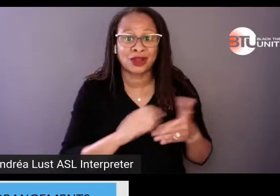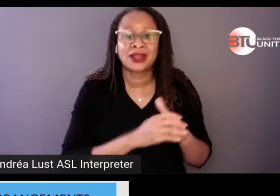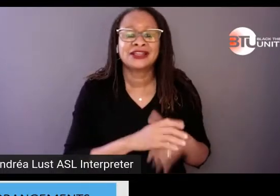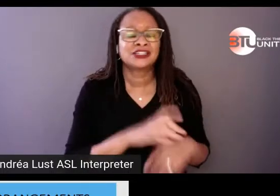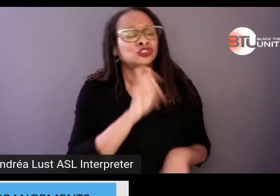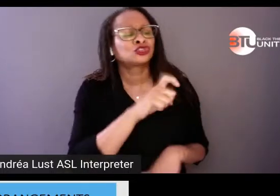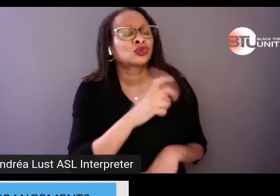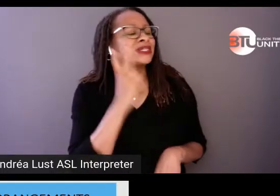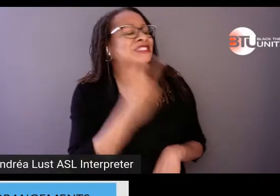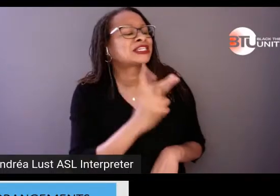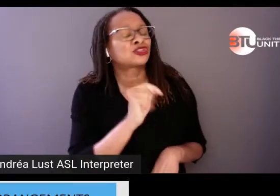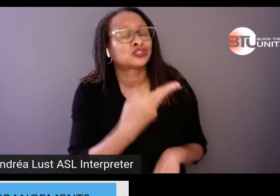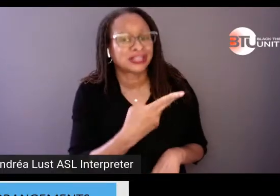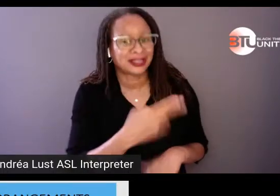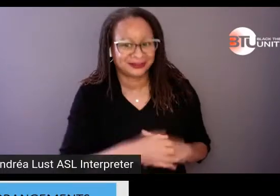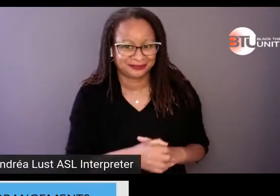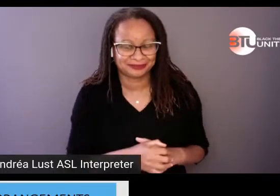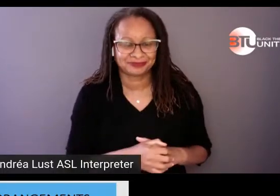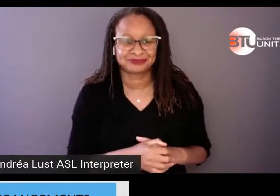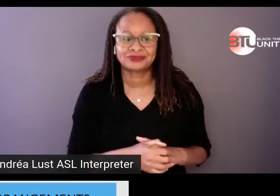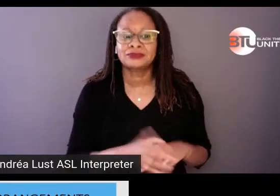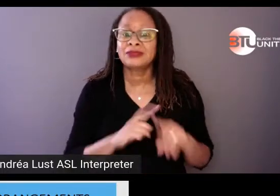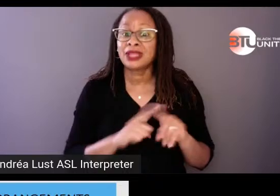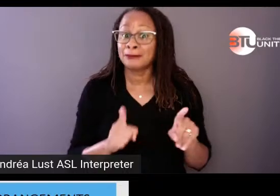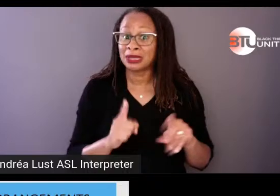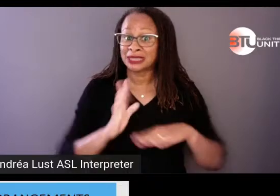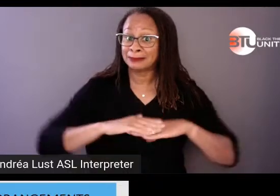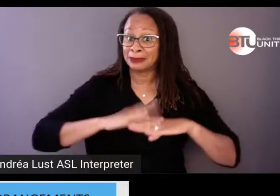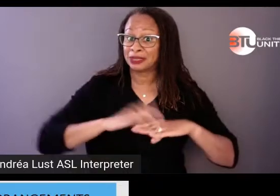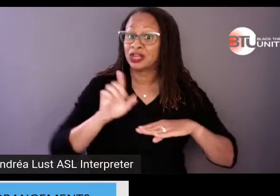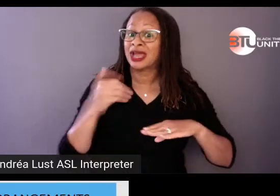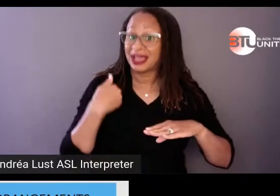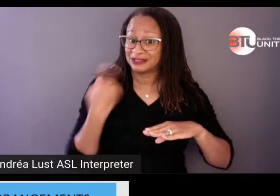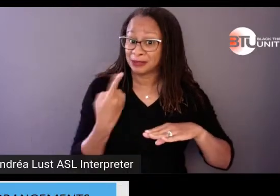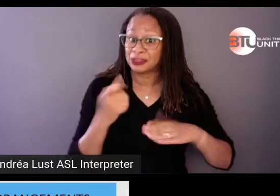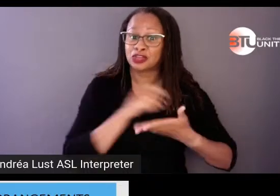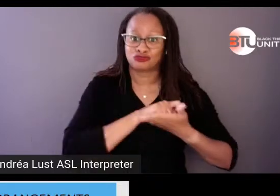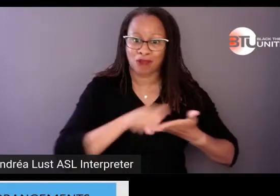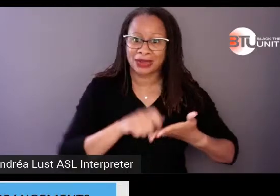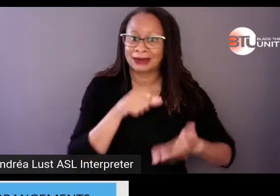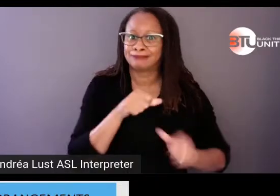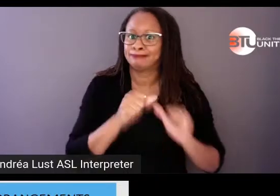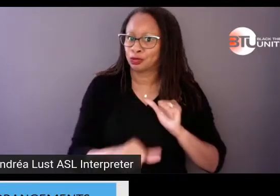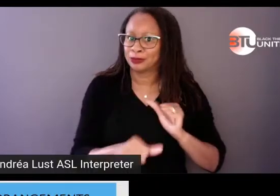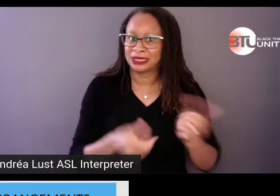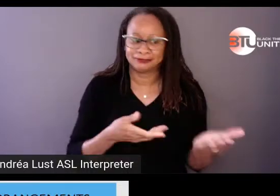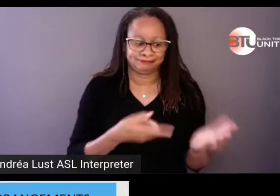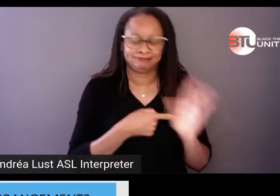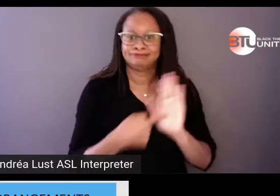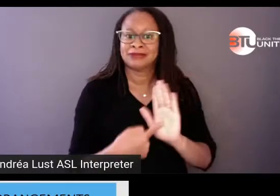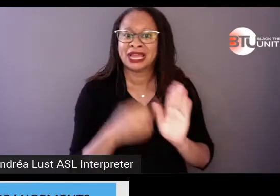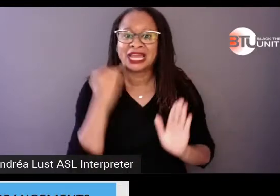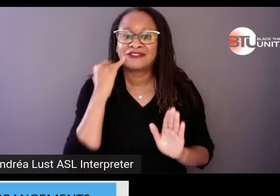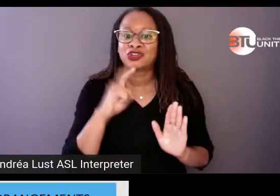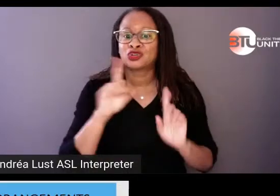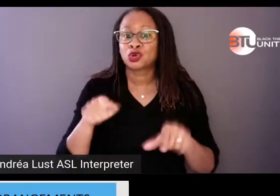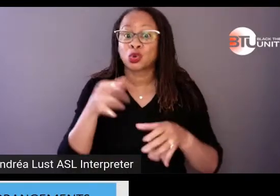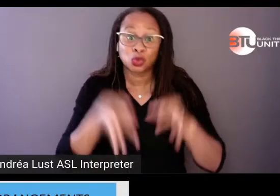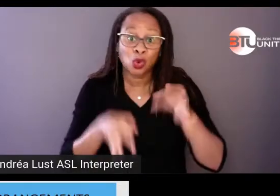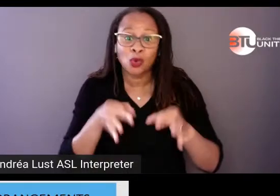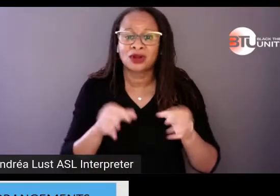Thursday. But at least you have something in writing so that if you have to go to small claims court